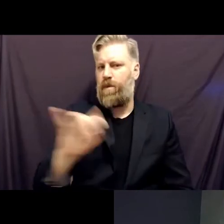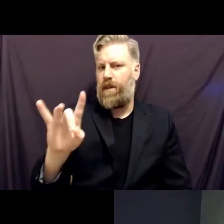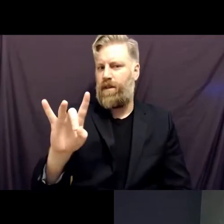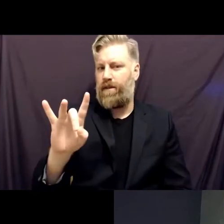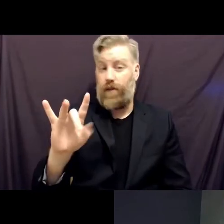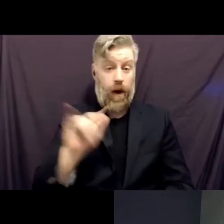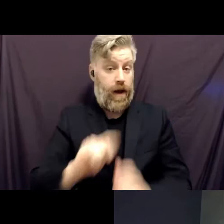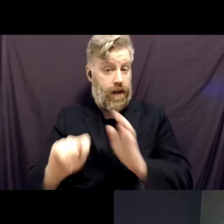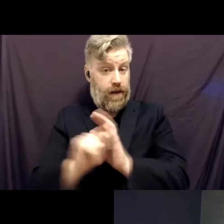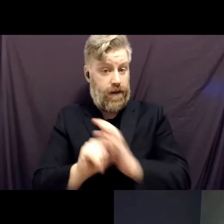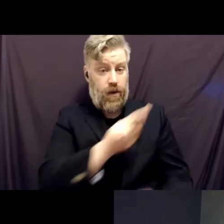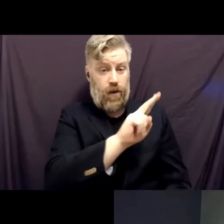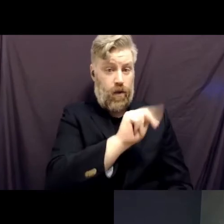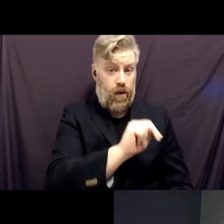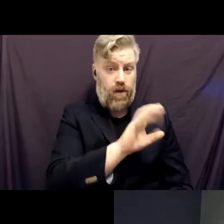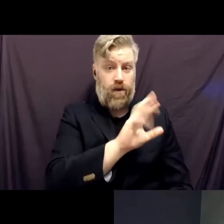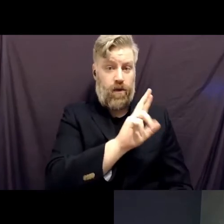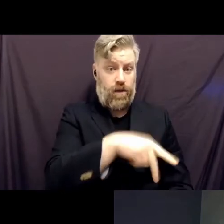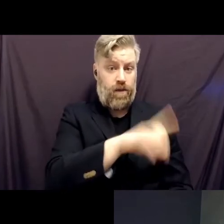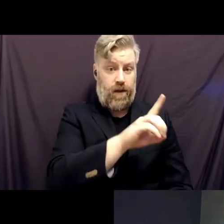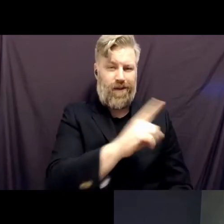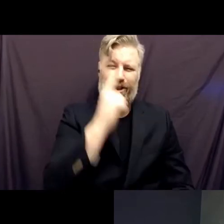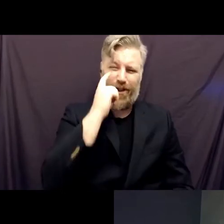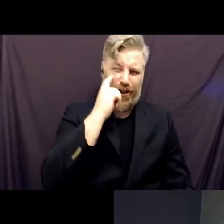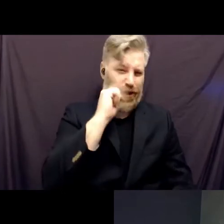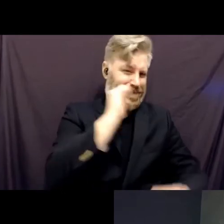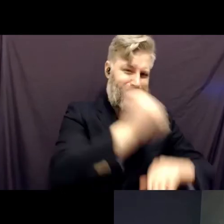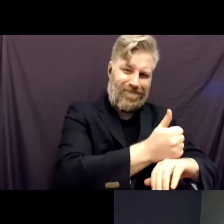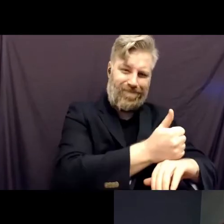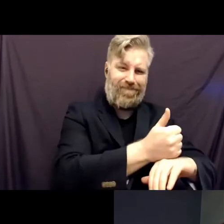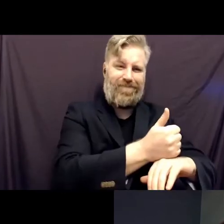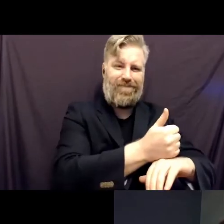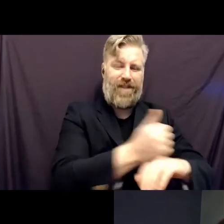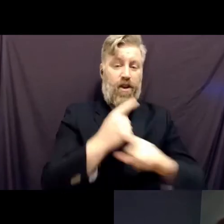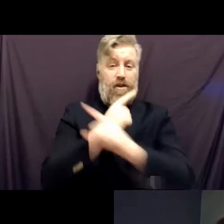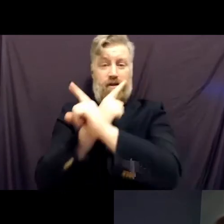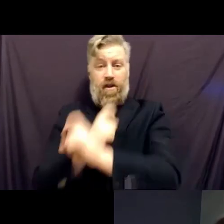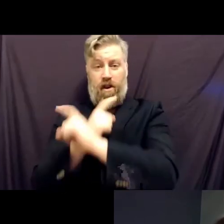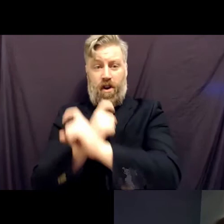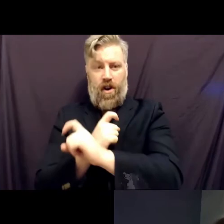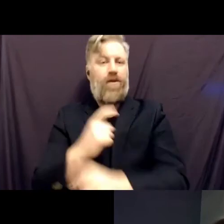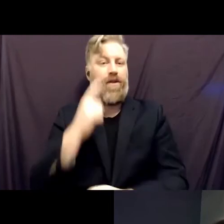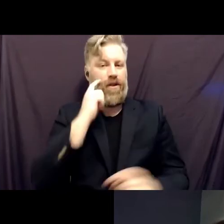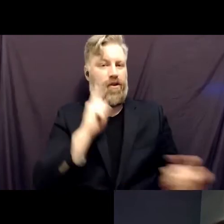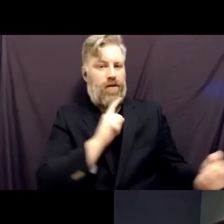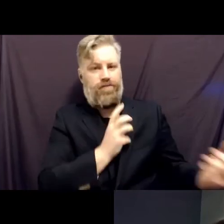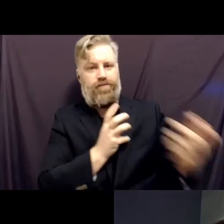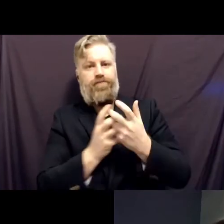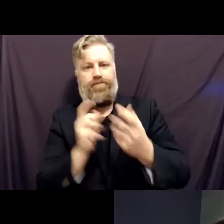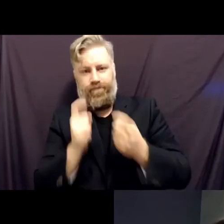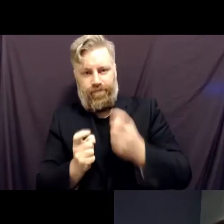UN CRPD was just born and Austria just had ratified it that